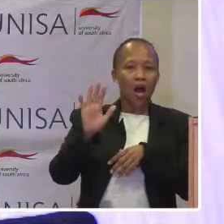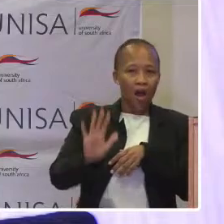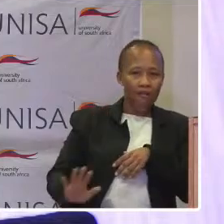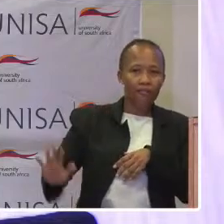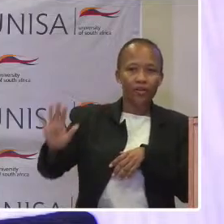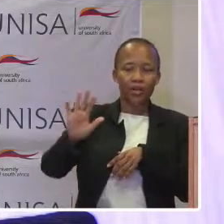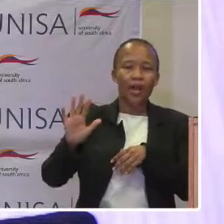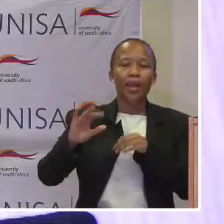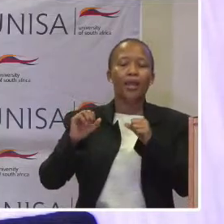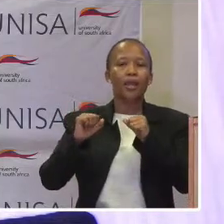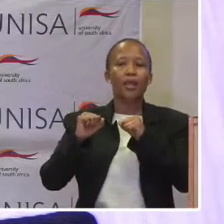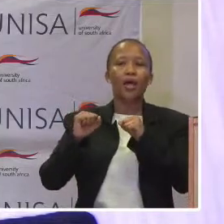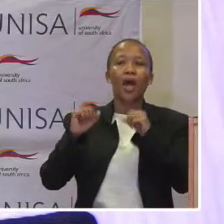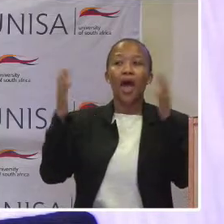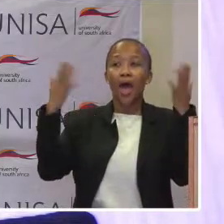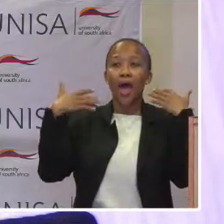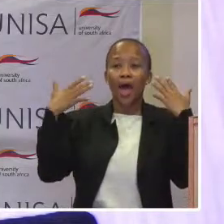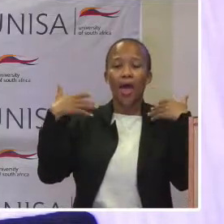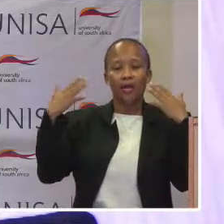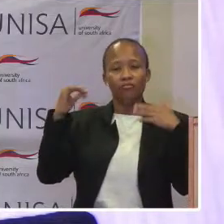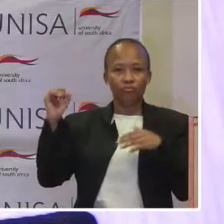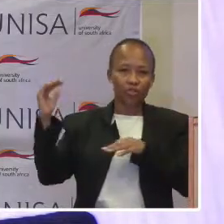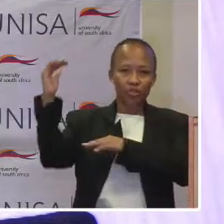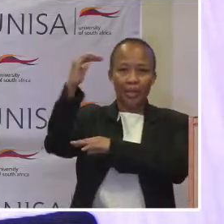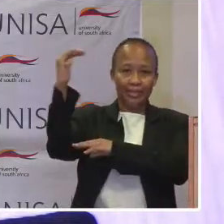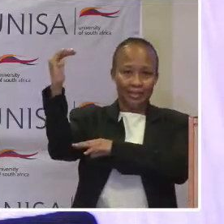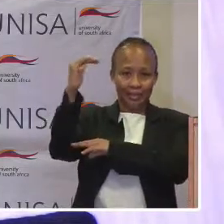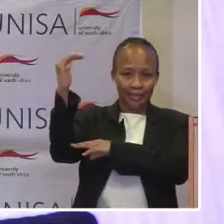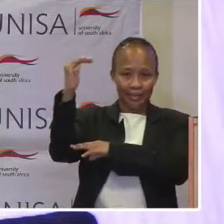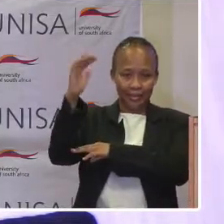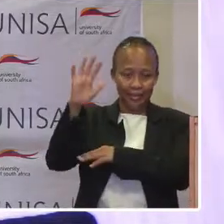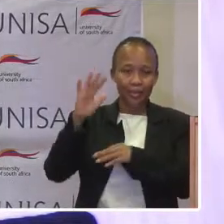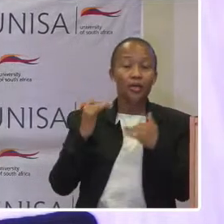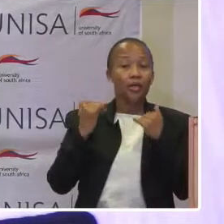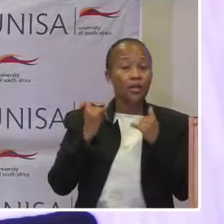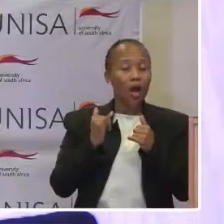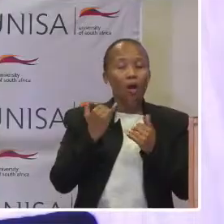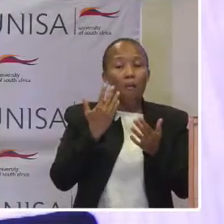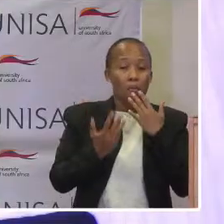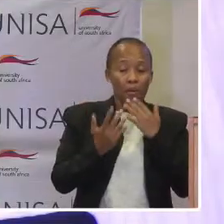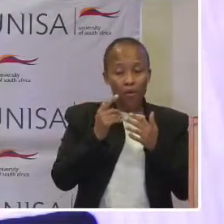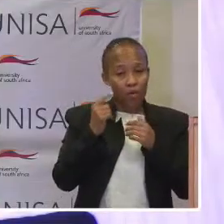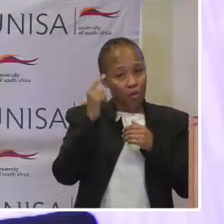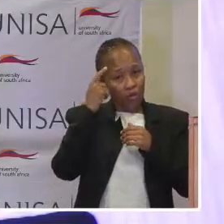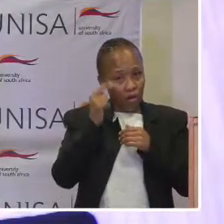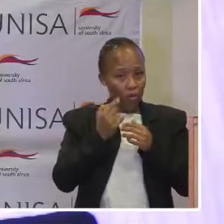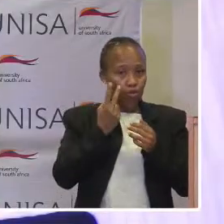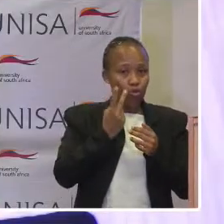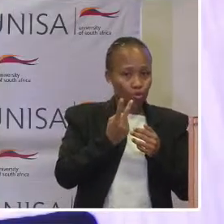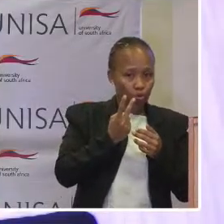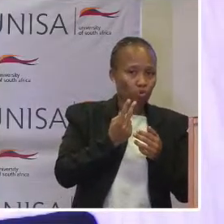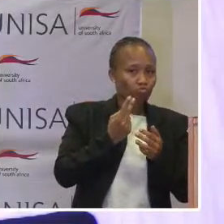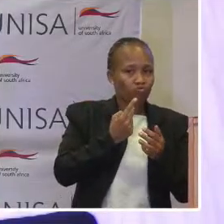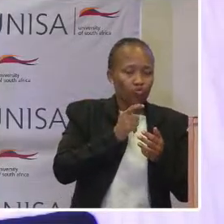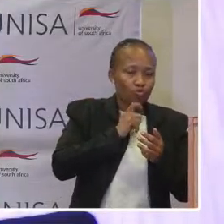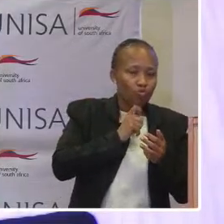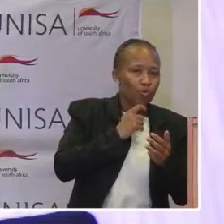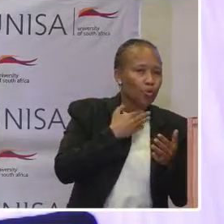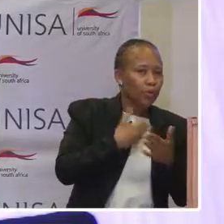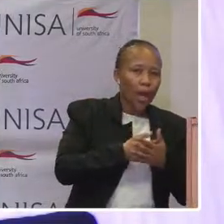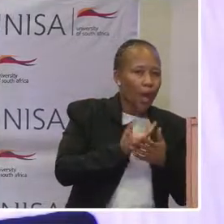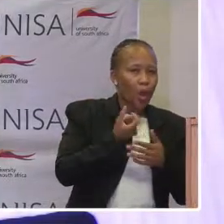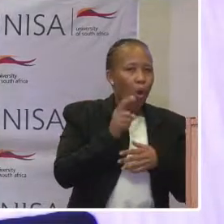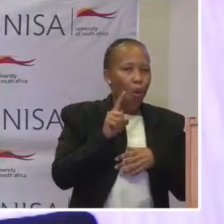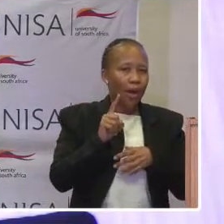airspace management, or you argue that the two terms can be used interchangeably. So I will just give